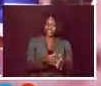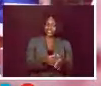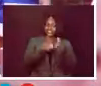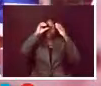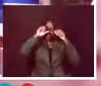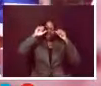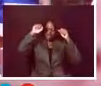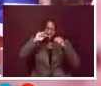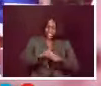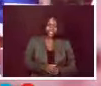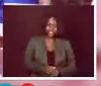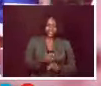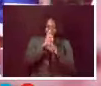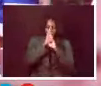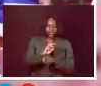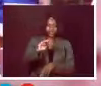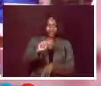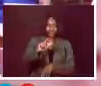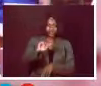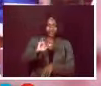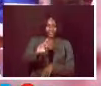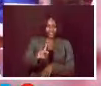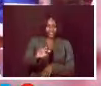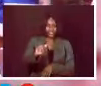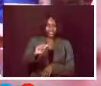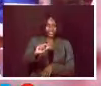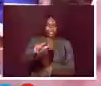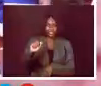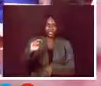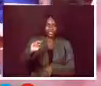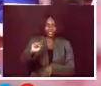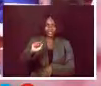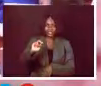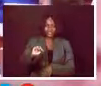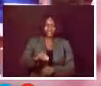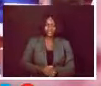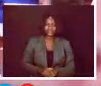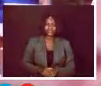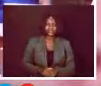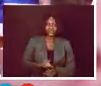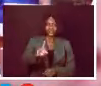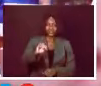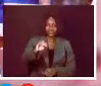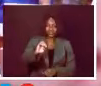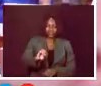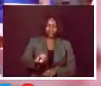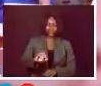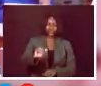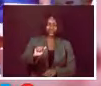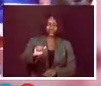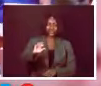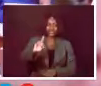today, Honorable Malik Alassane, who is alive, Doa Dao, then a deputy